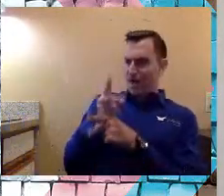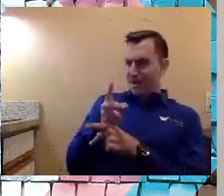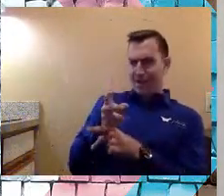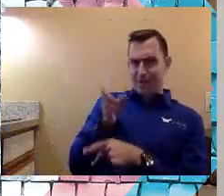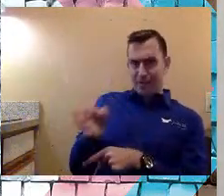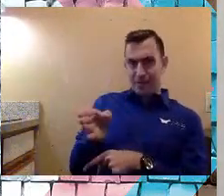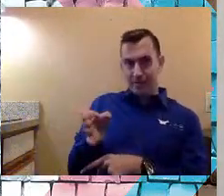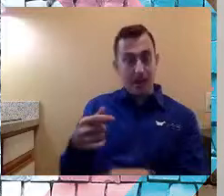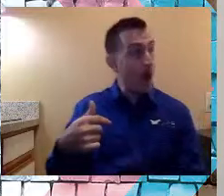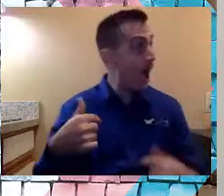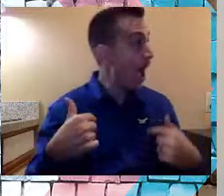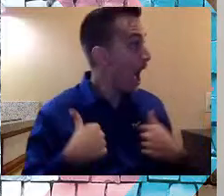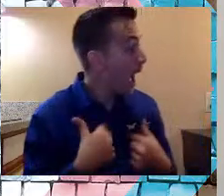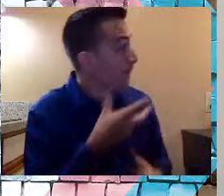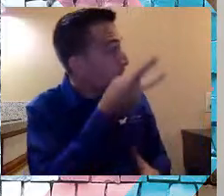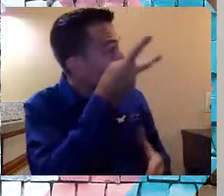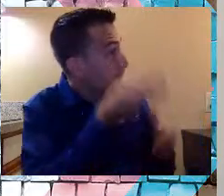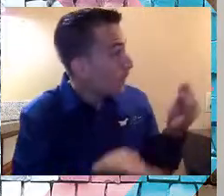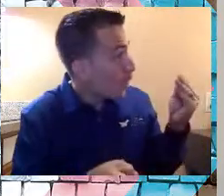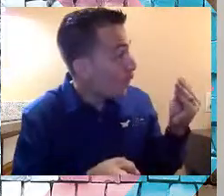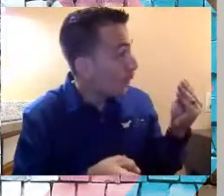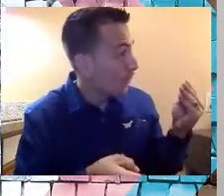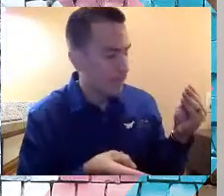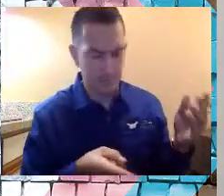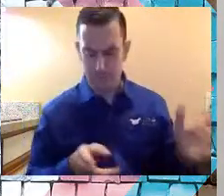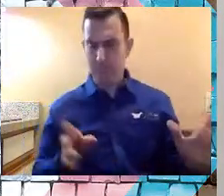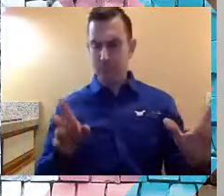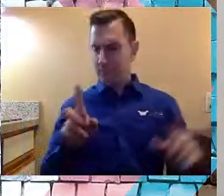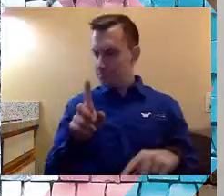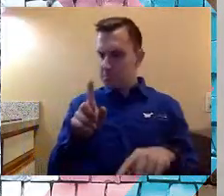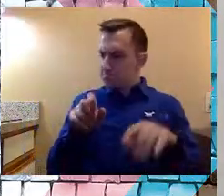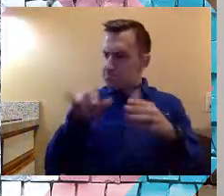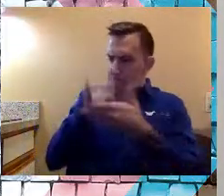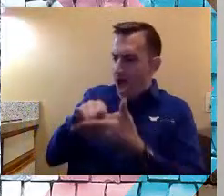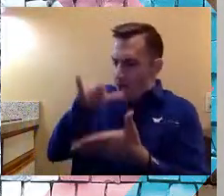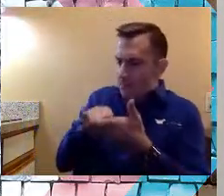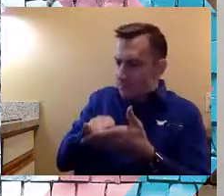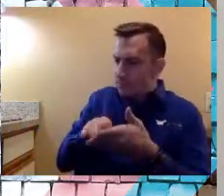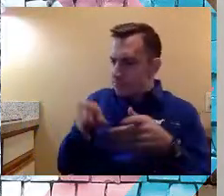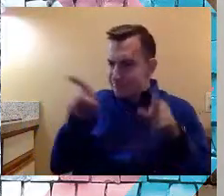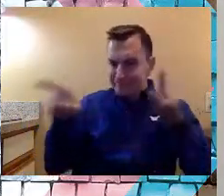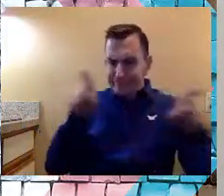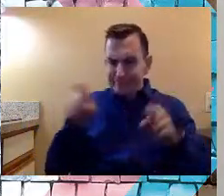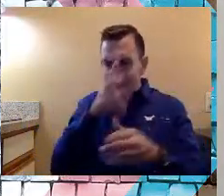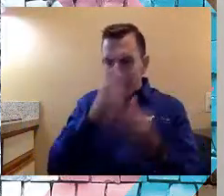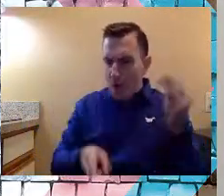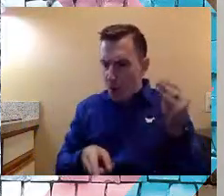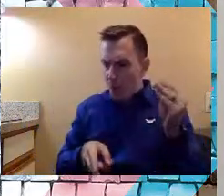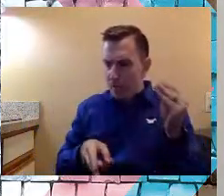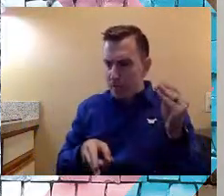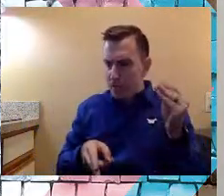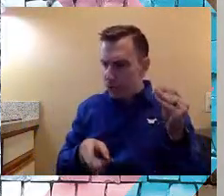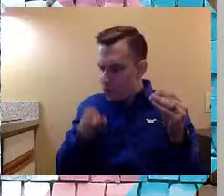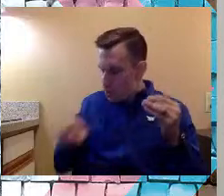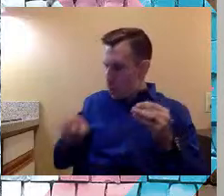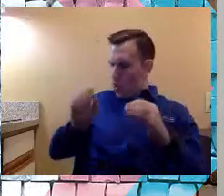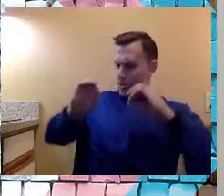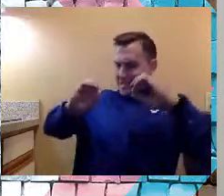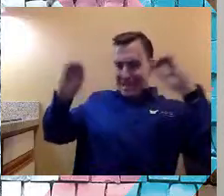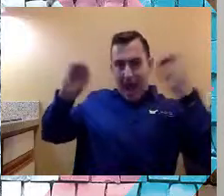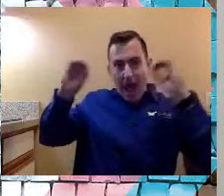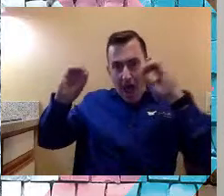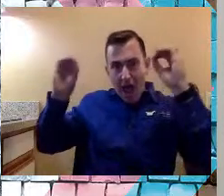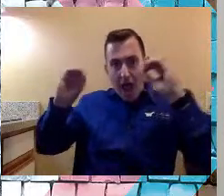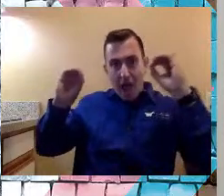I'm both. You can't be both. You must be neither.